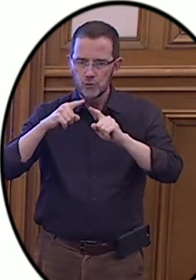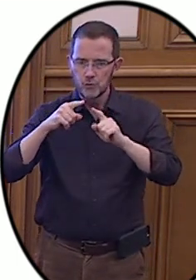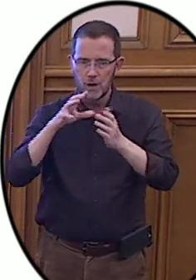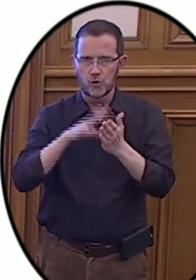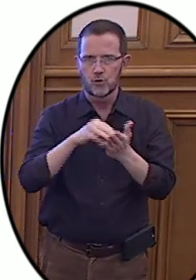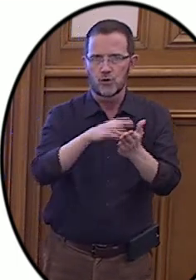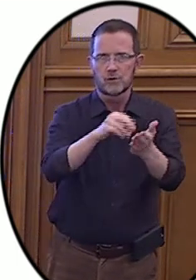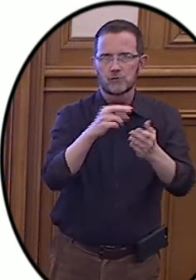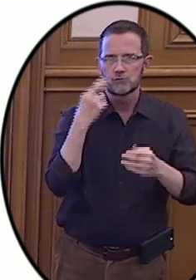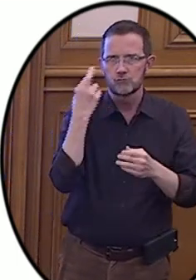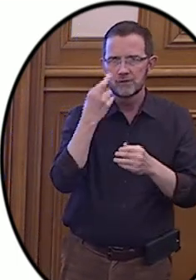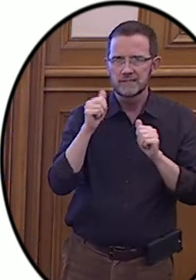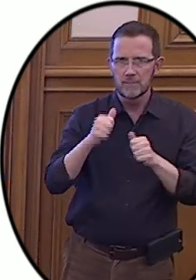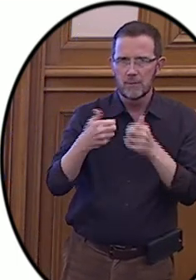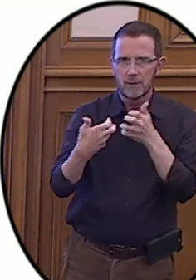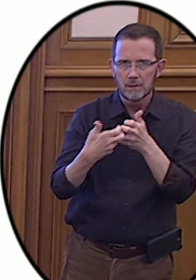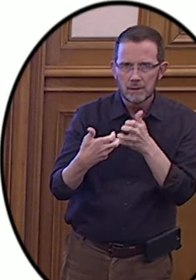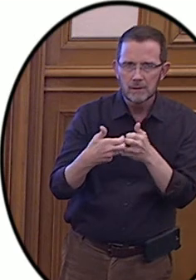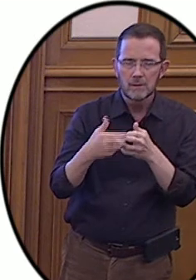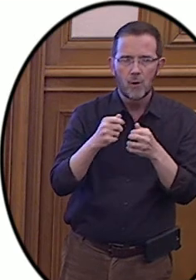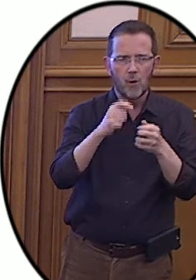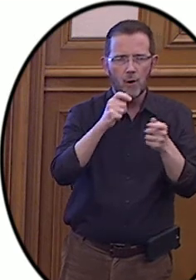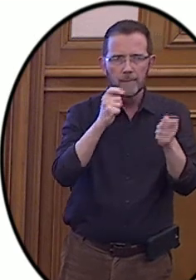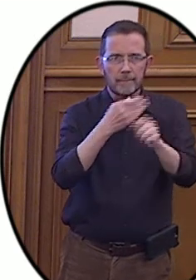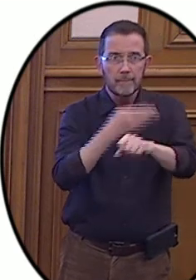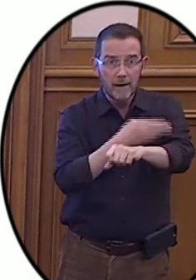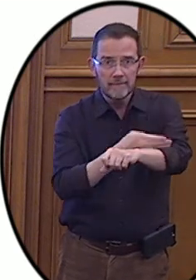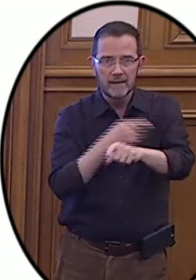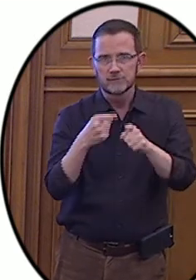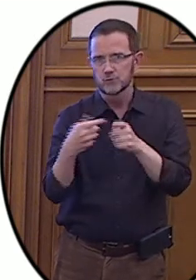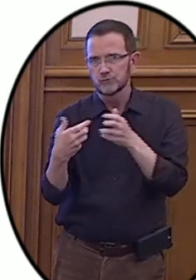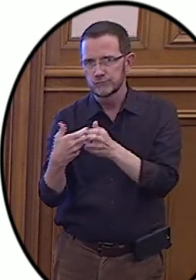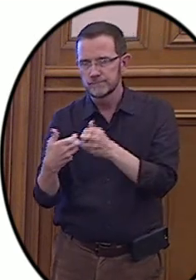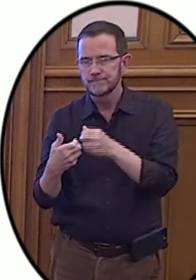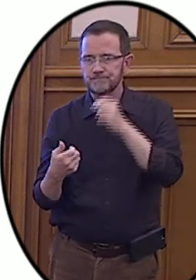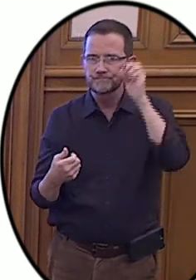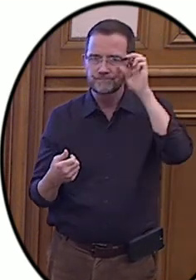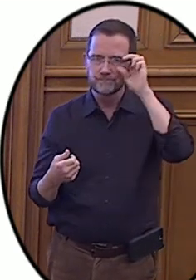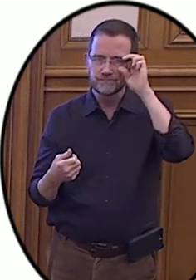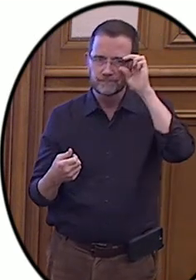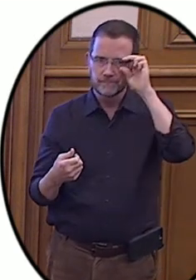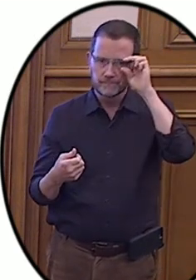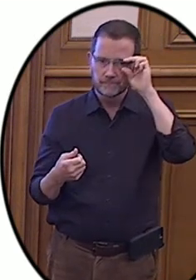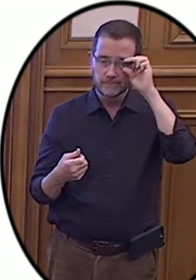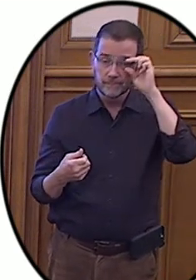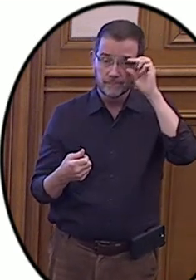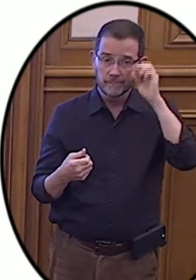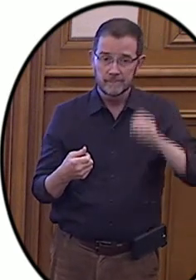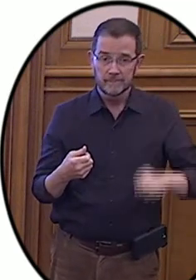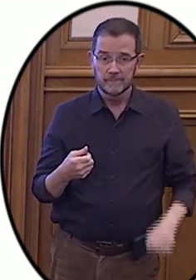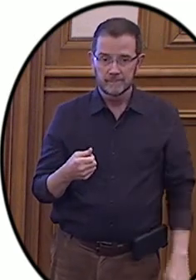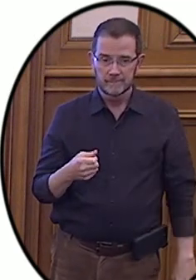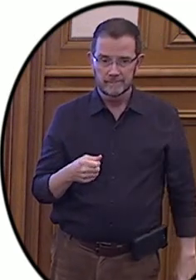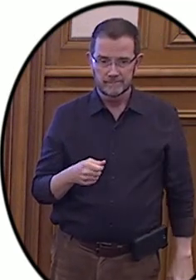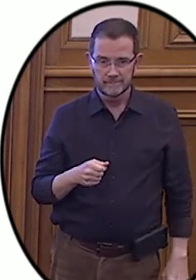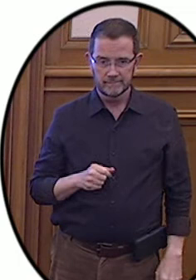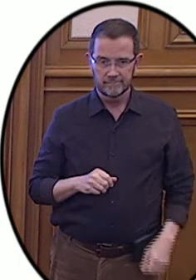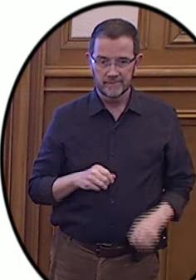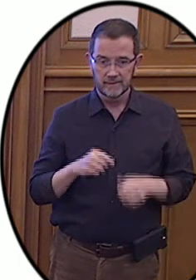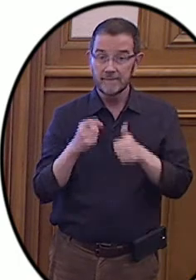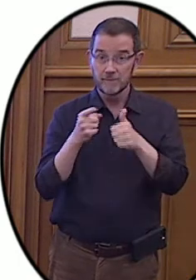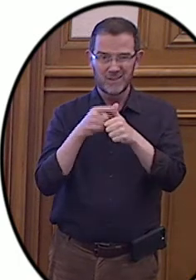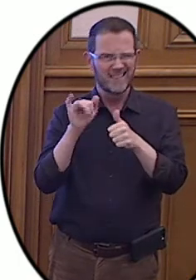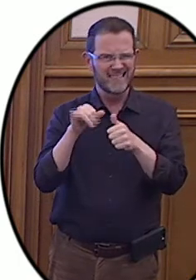accommodations and modifications. So the first item is